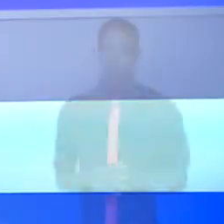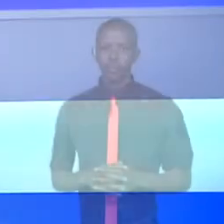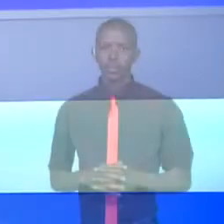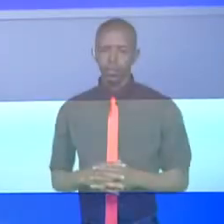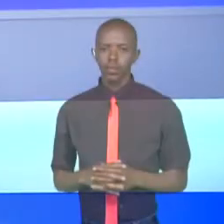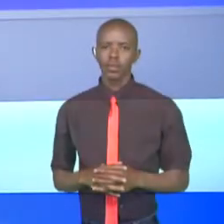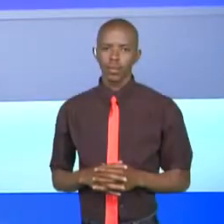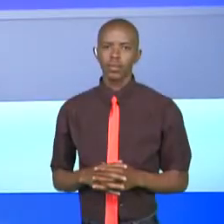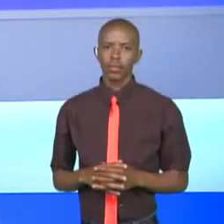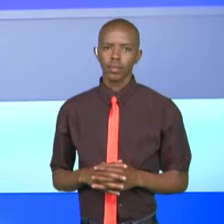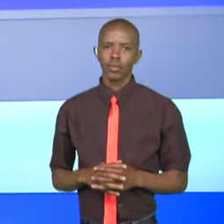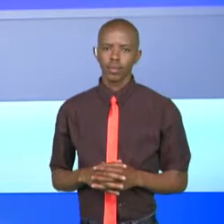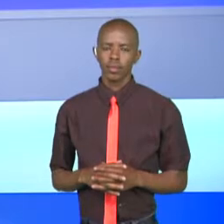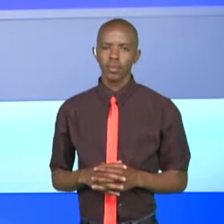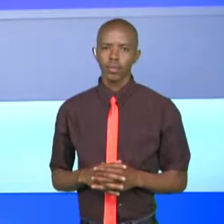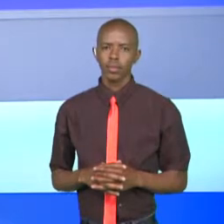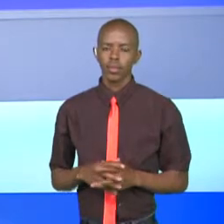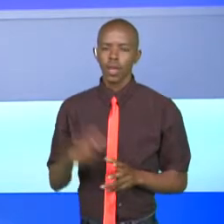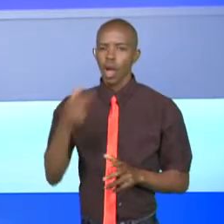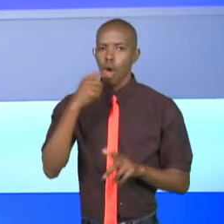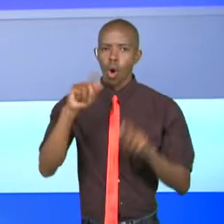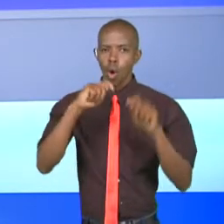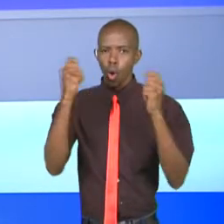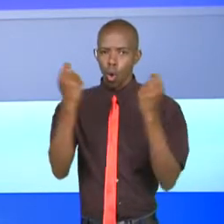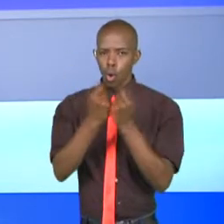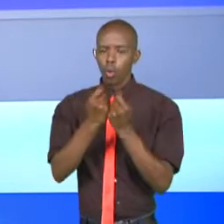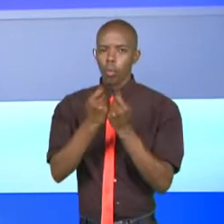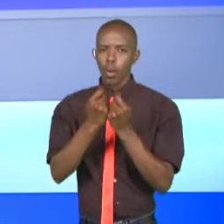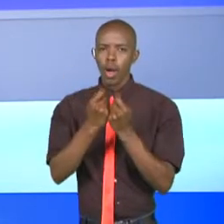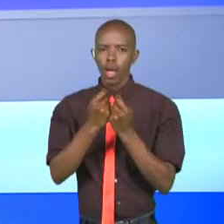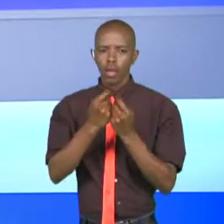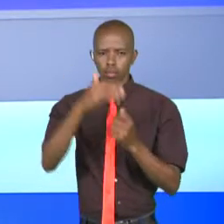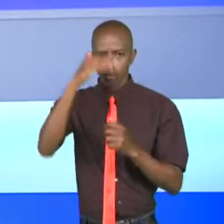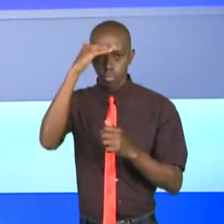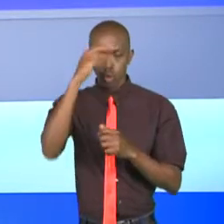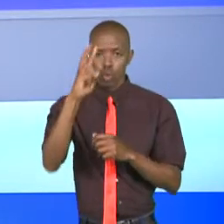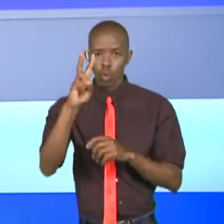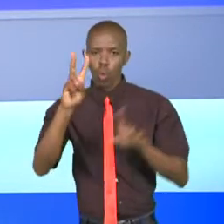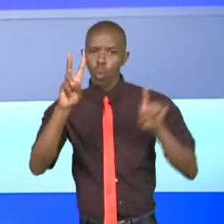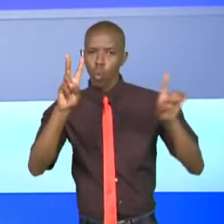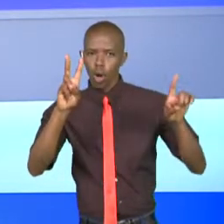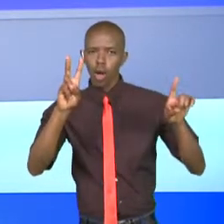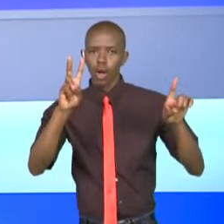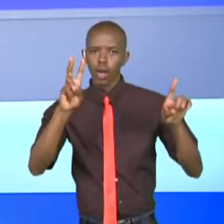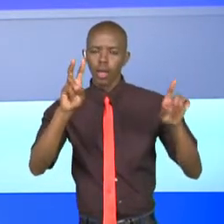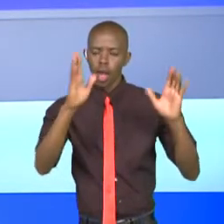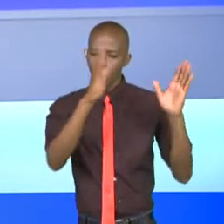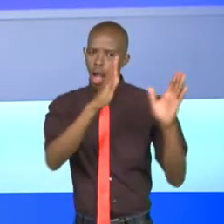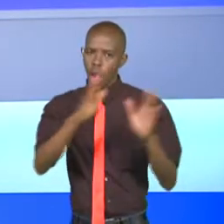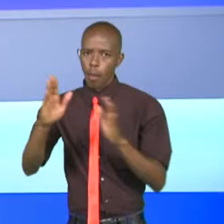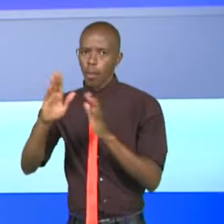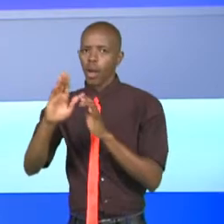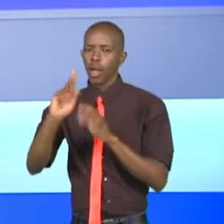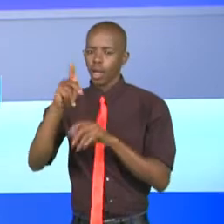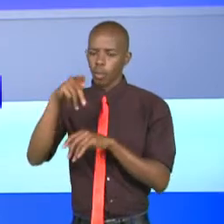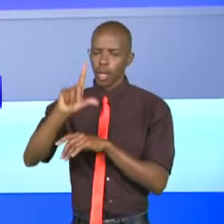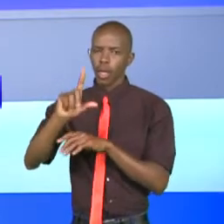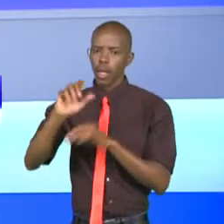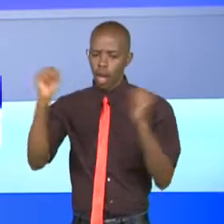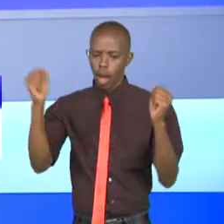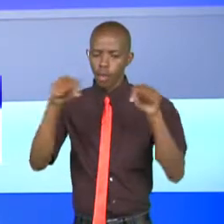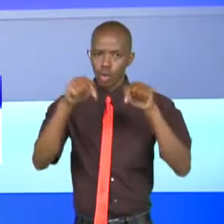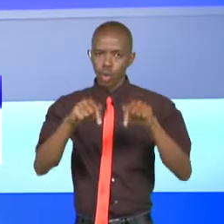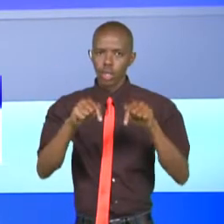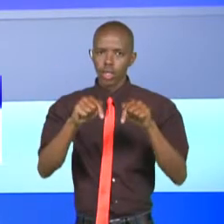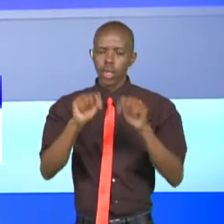And from the sports desk, Gor Mahia has fallen to Tusker FC after conceding 2-1 in a rescheduled Premier League match held this afternoon at